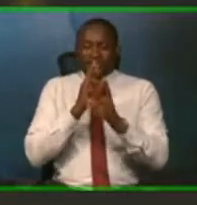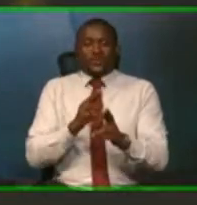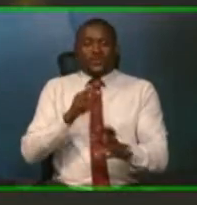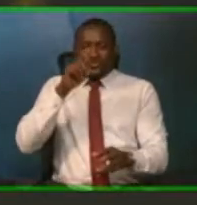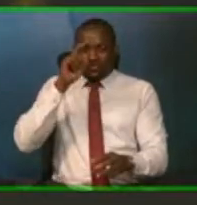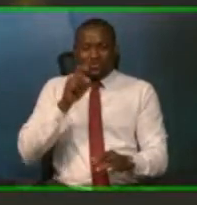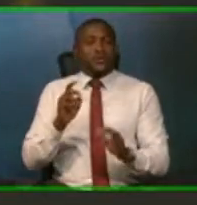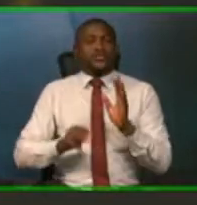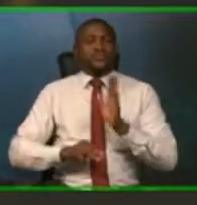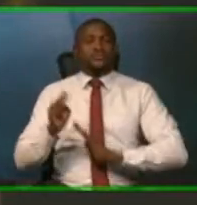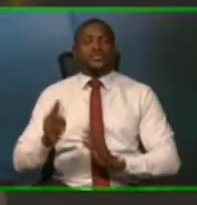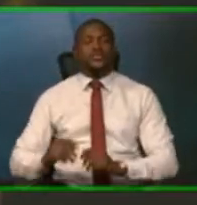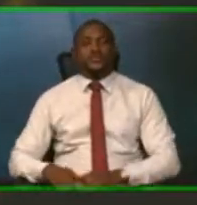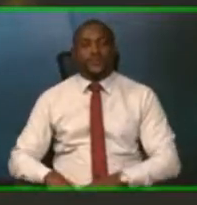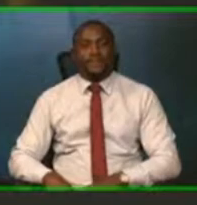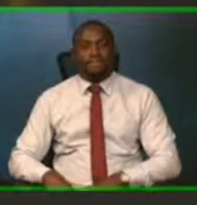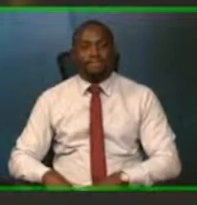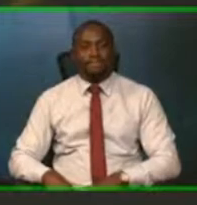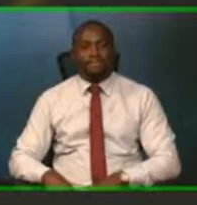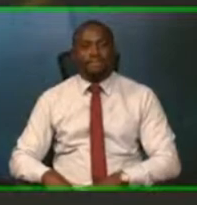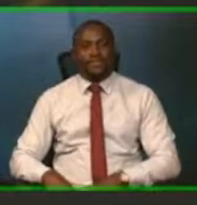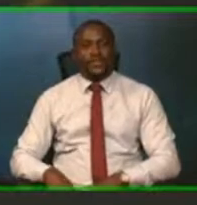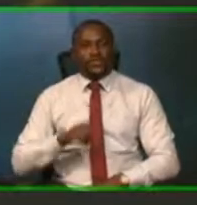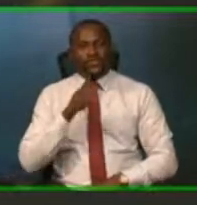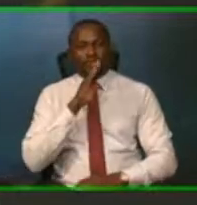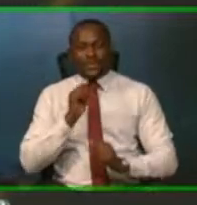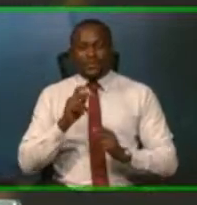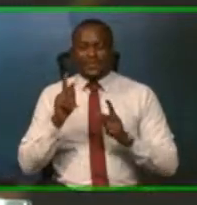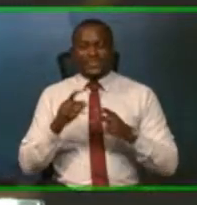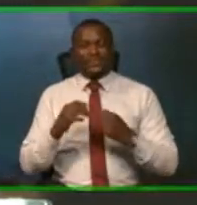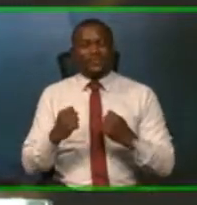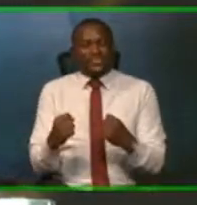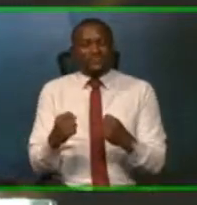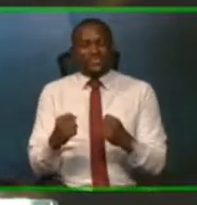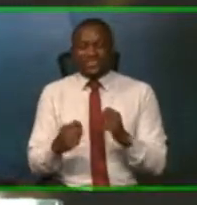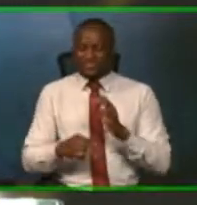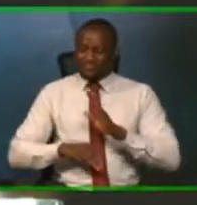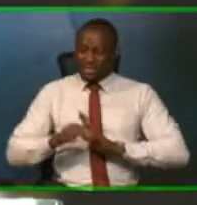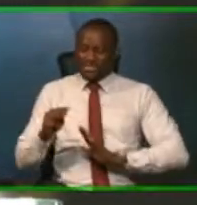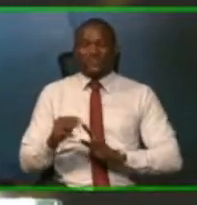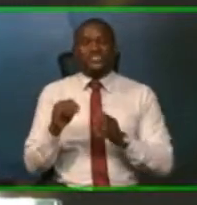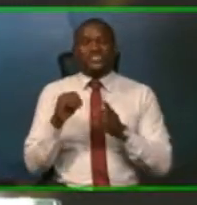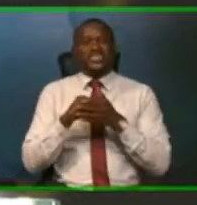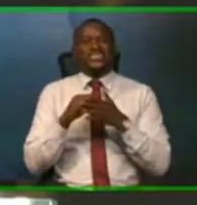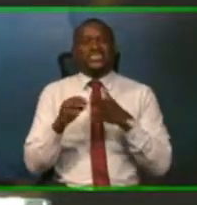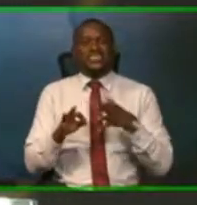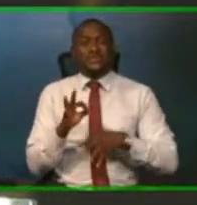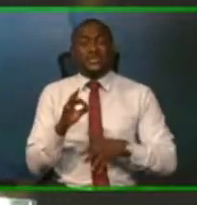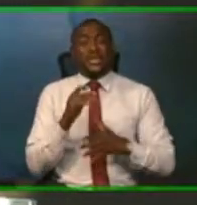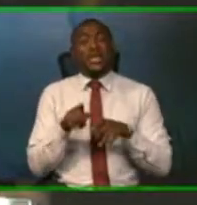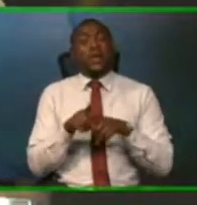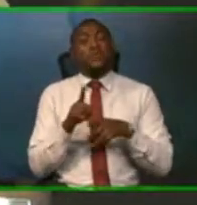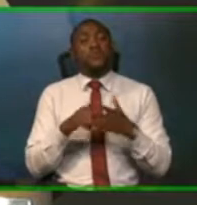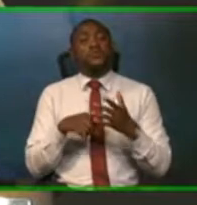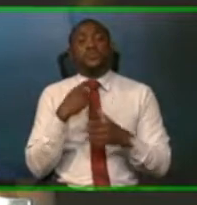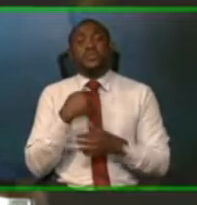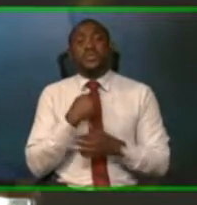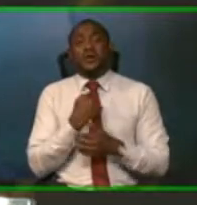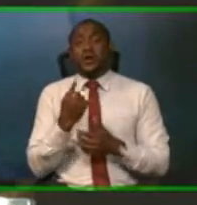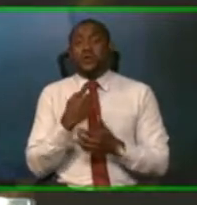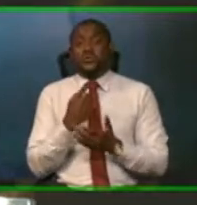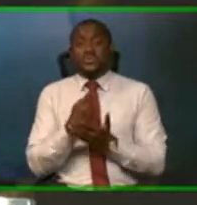matured. You will be a person of stature in the spirit. And like we always discuss, there are